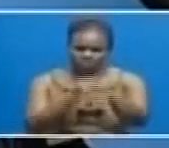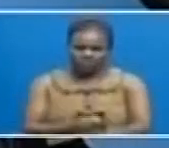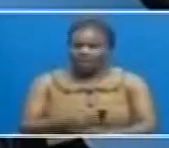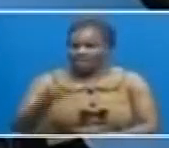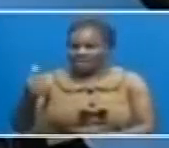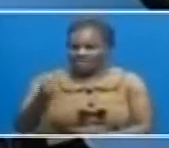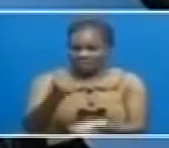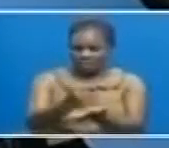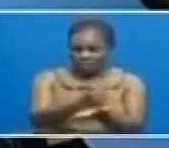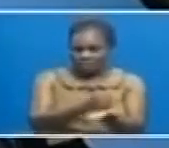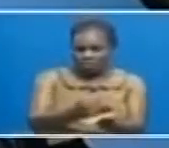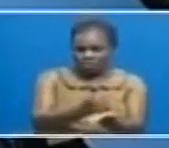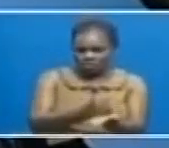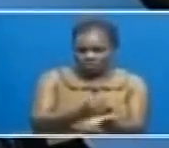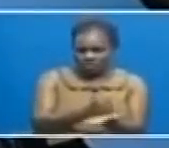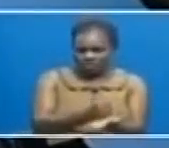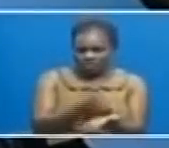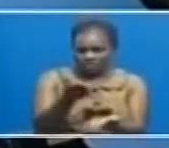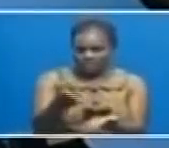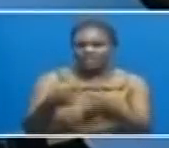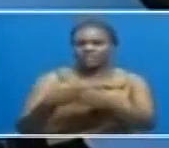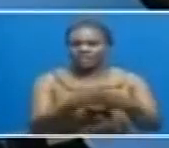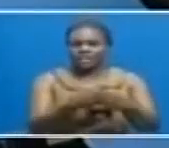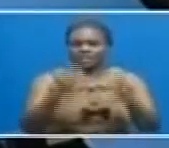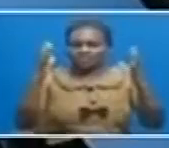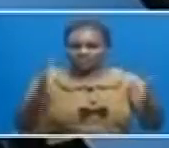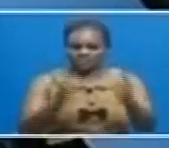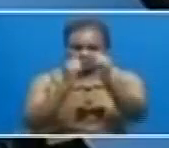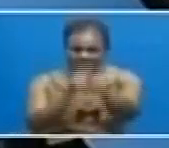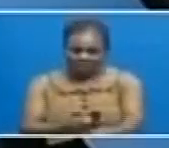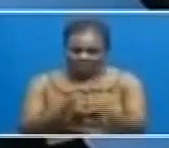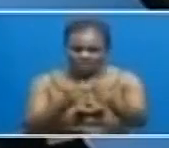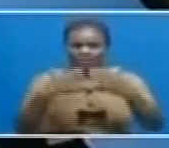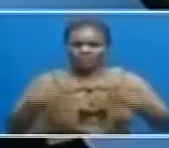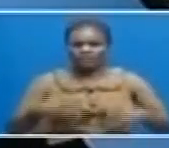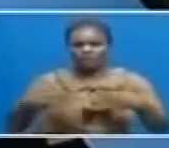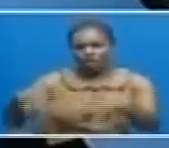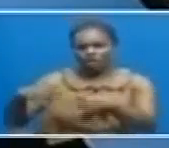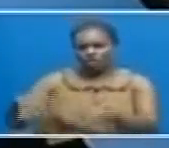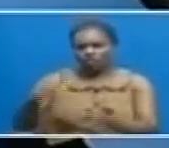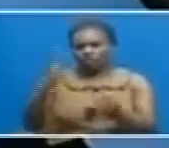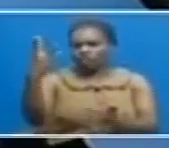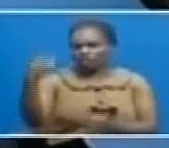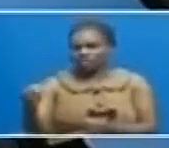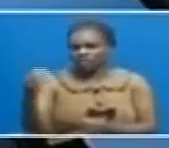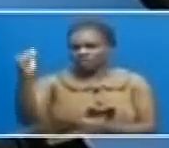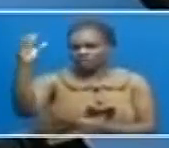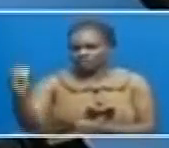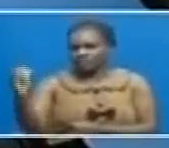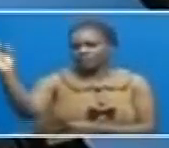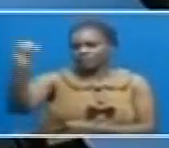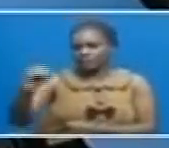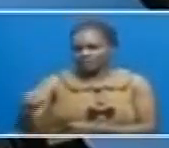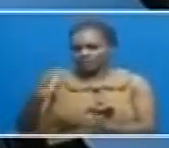Aflatoxin poisoning and grain borers have been a great challenge for farmers, occasioning losses of between 40% and 50% of